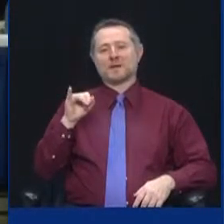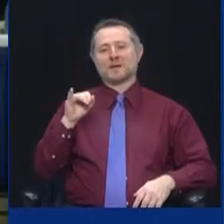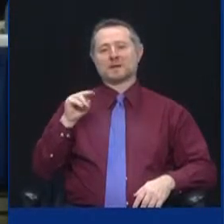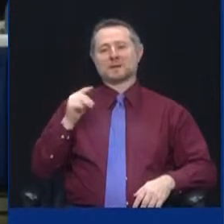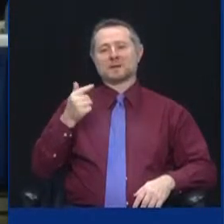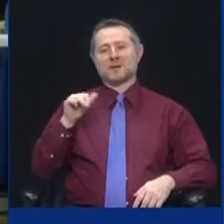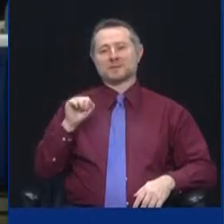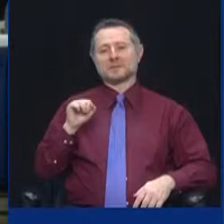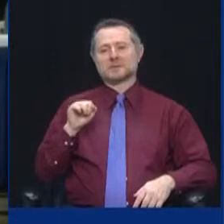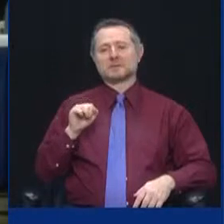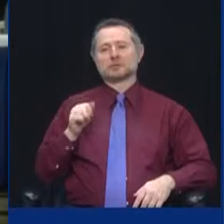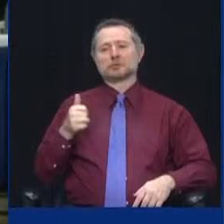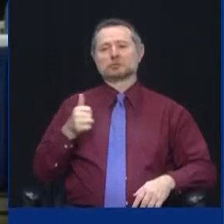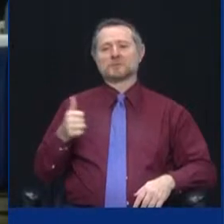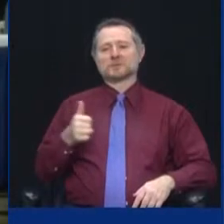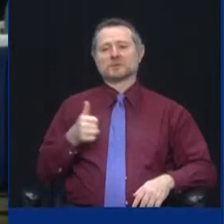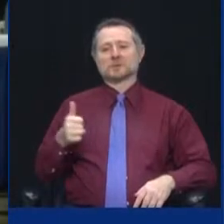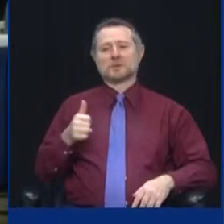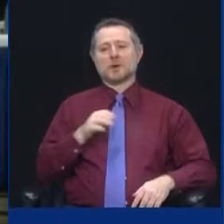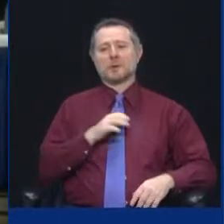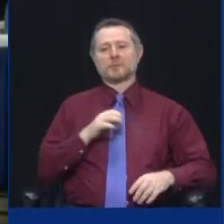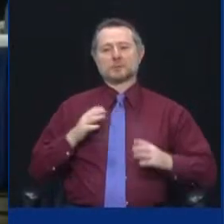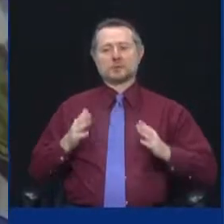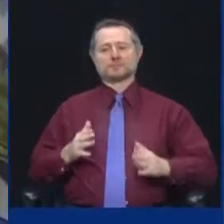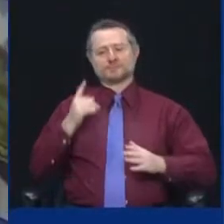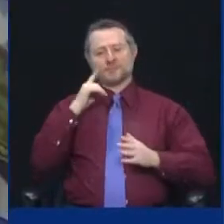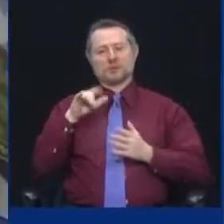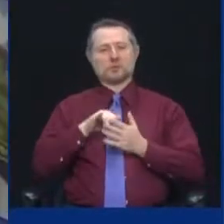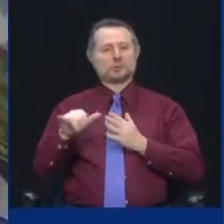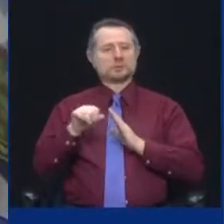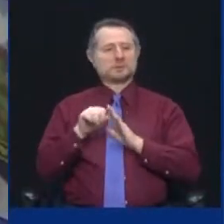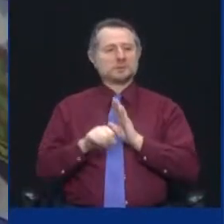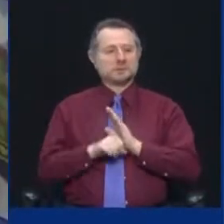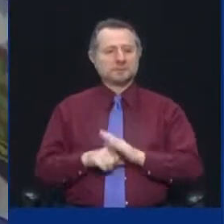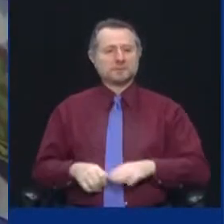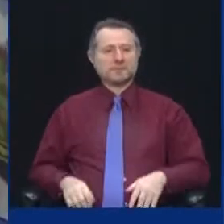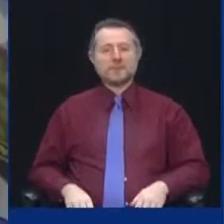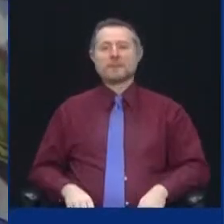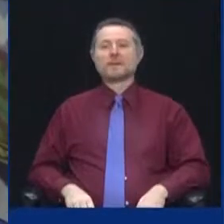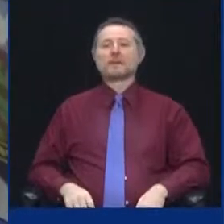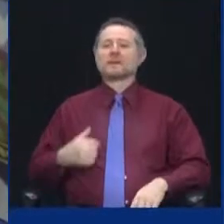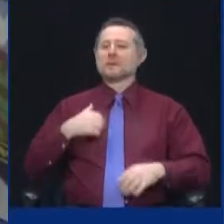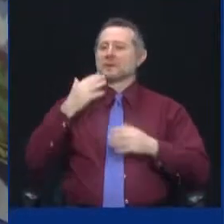Commissioner for the state of New York, works with transit agencies all across the state. I want to thank